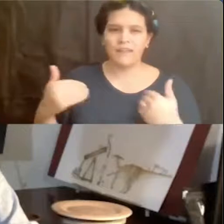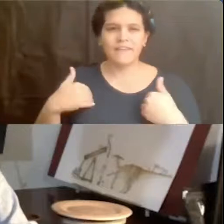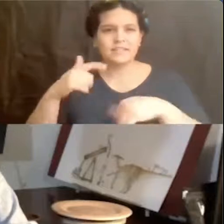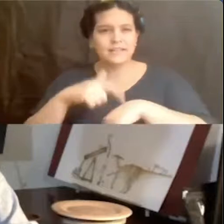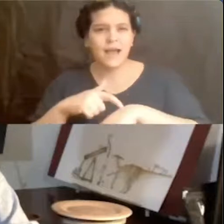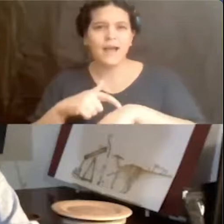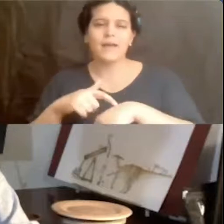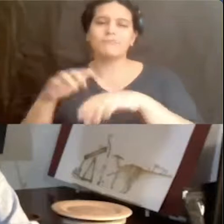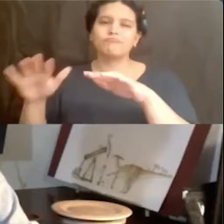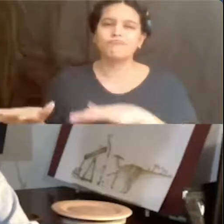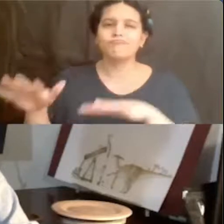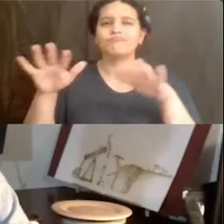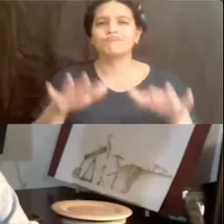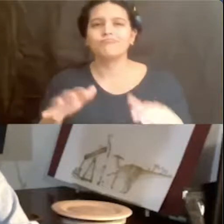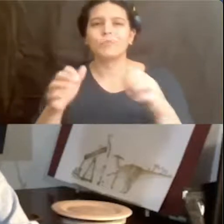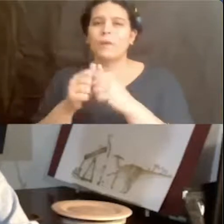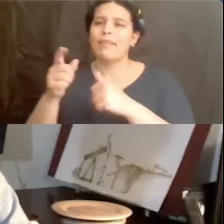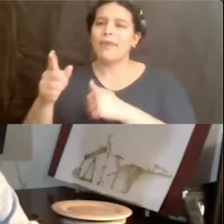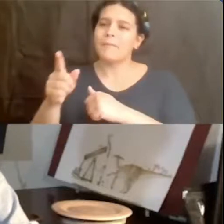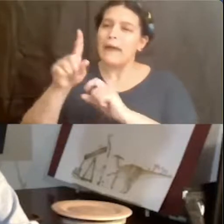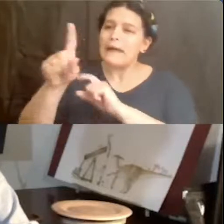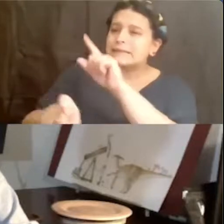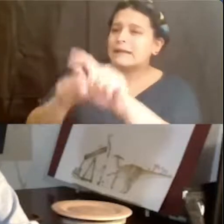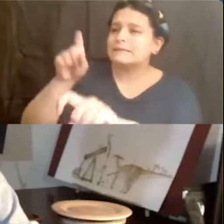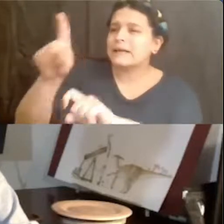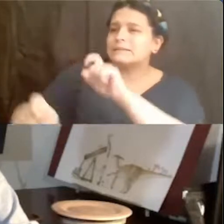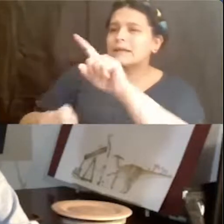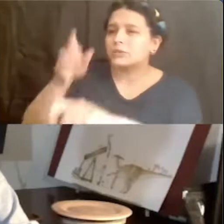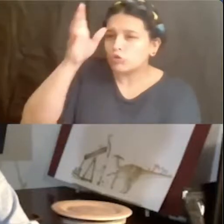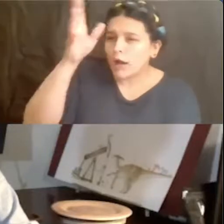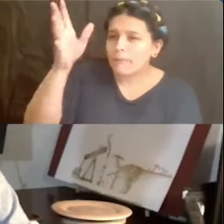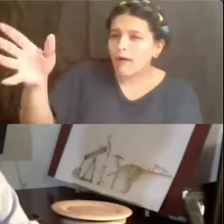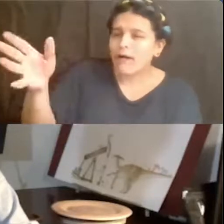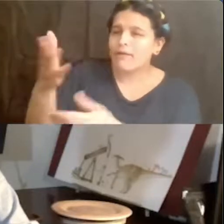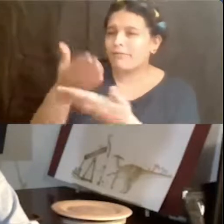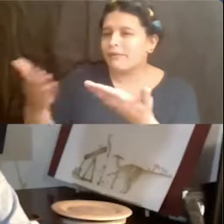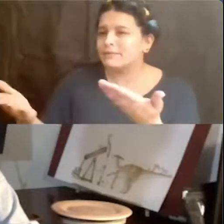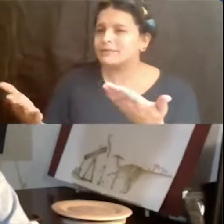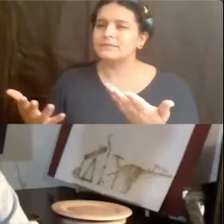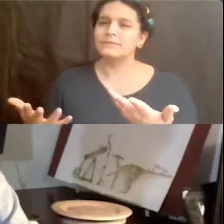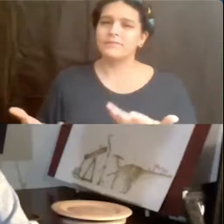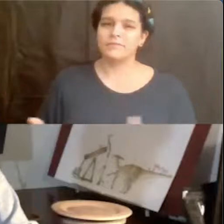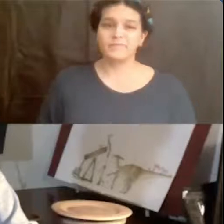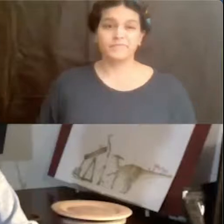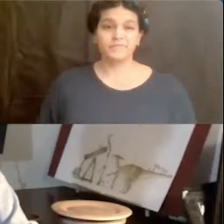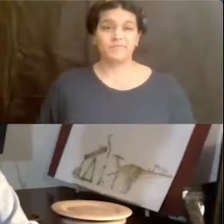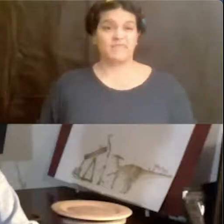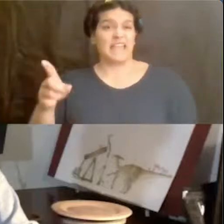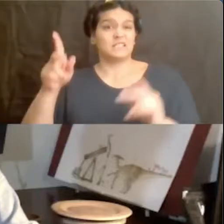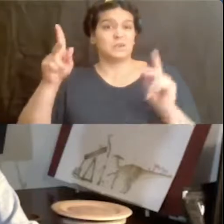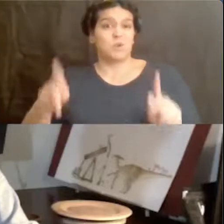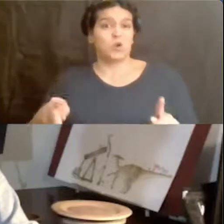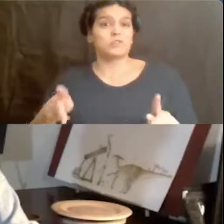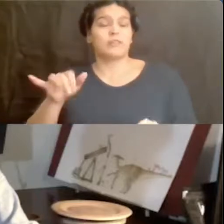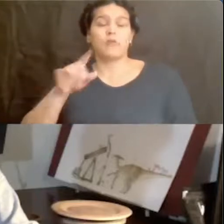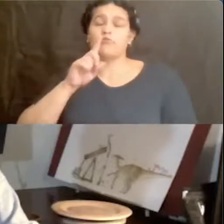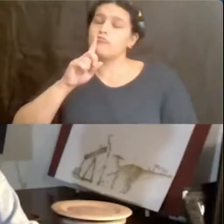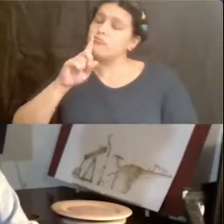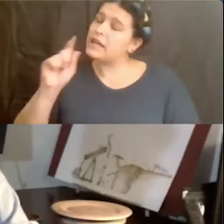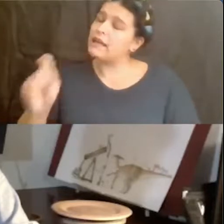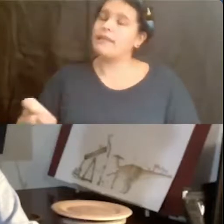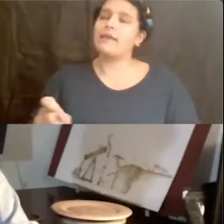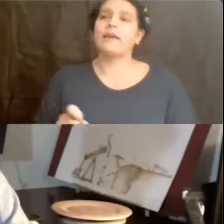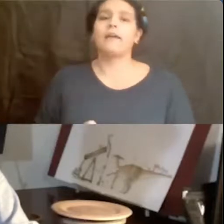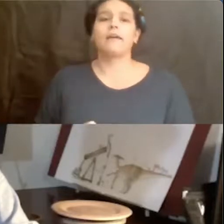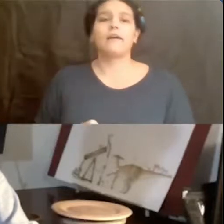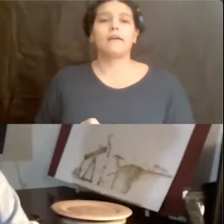and asking him questions and things like that. He's the one who really